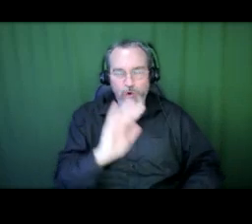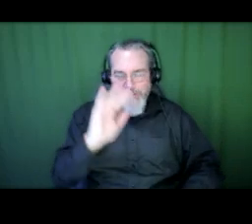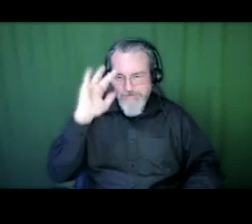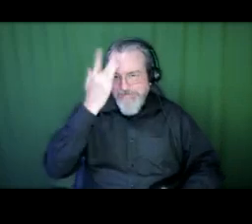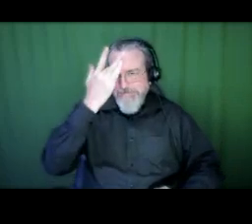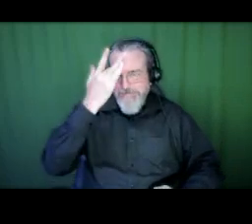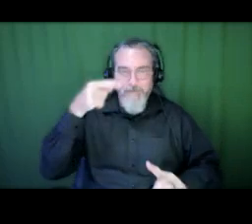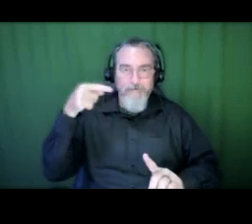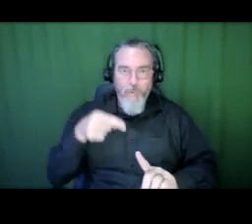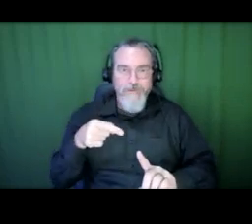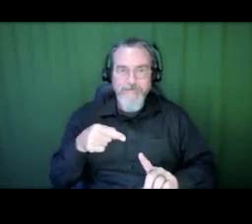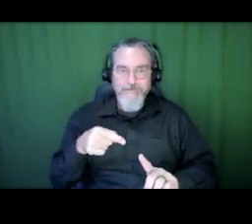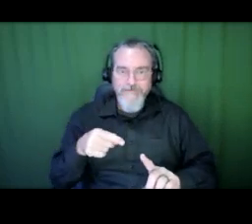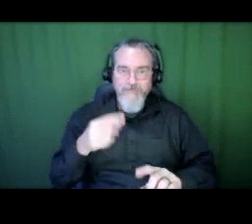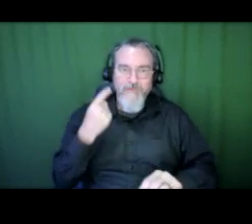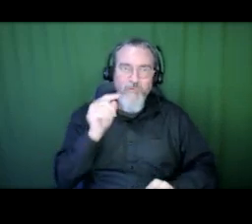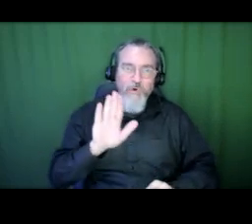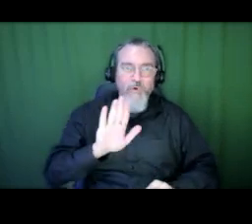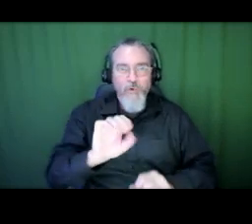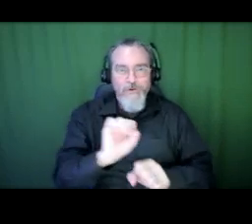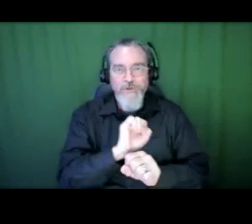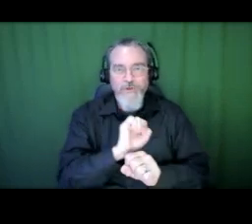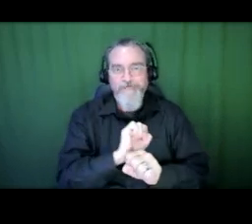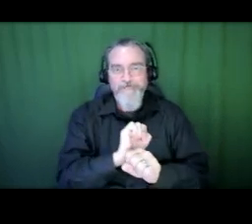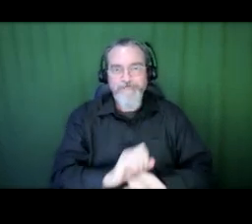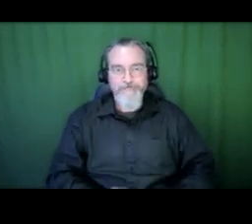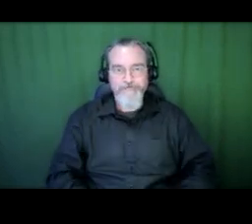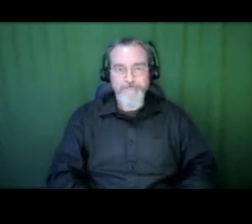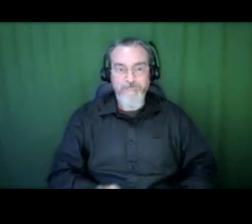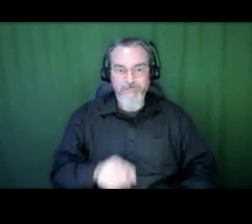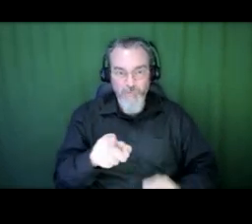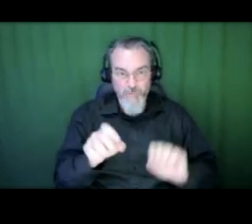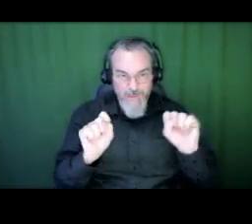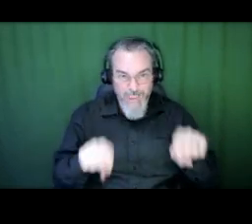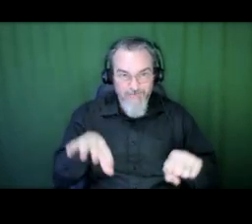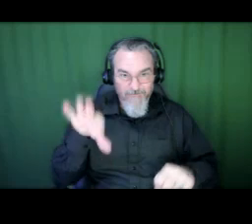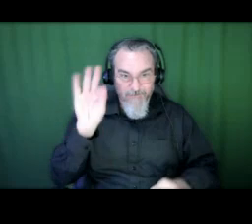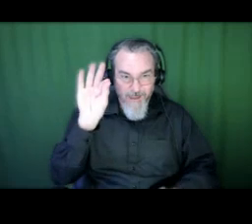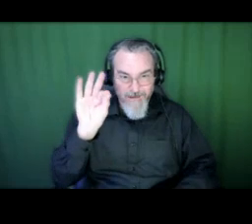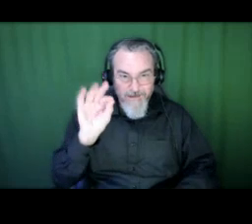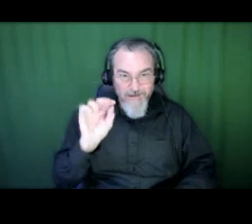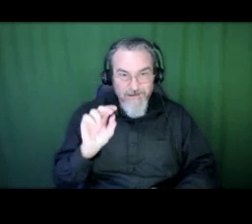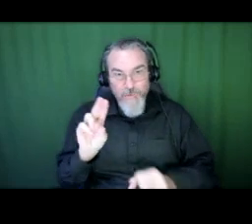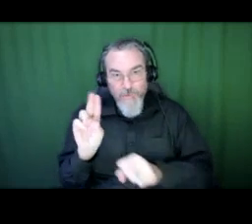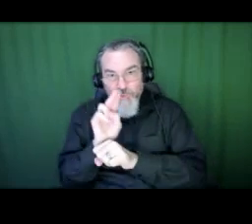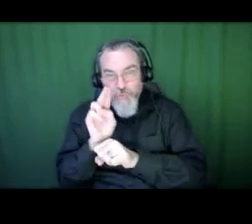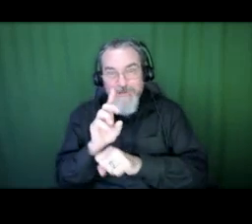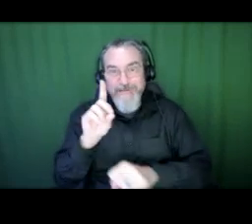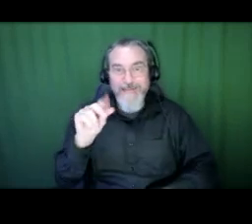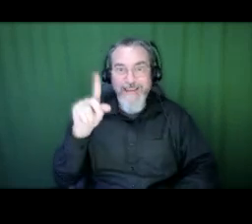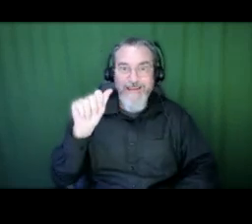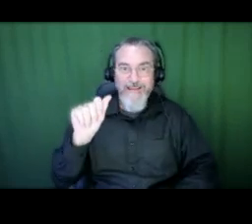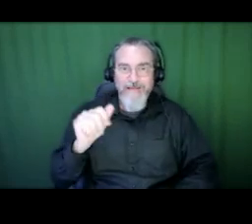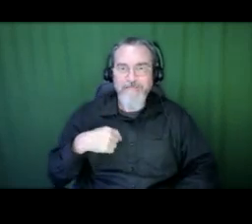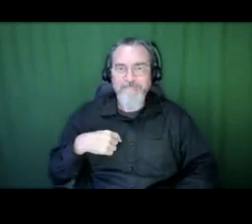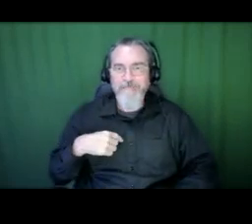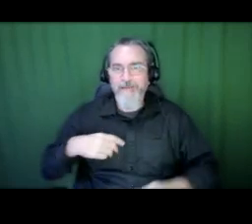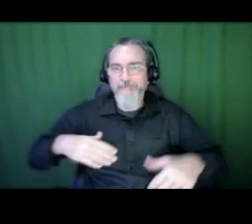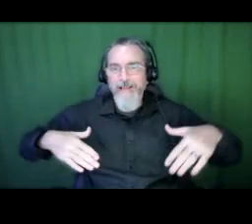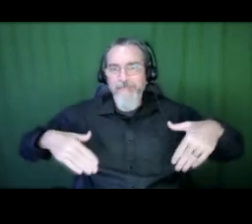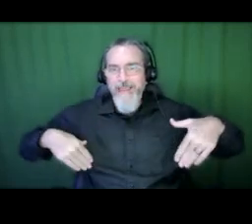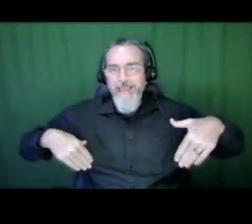job. Um, are you able to find and use data? I don't see anyone having joined this Mentimeter poll.